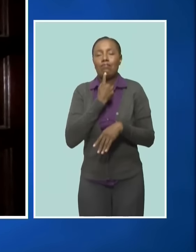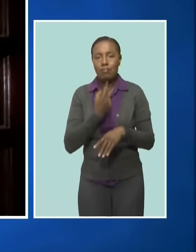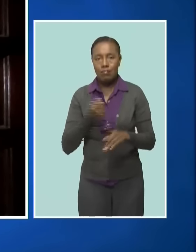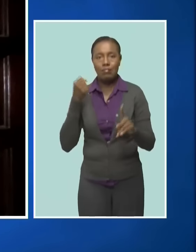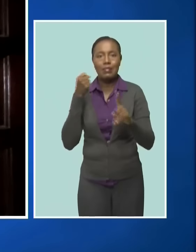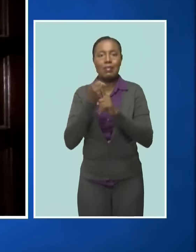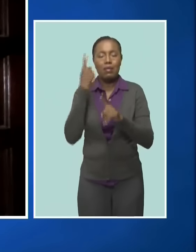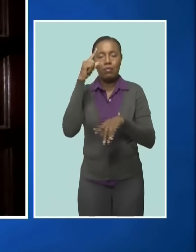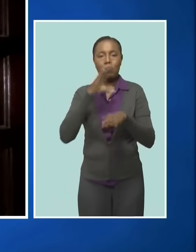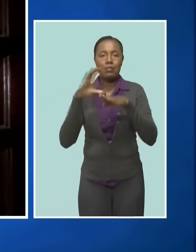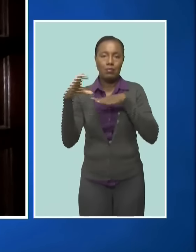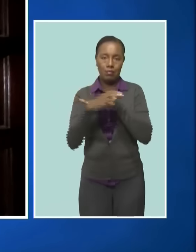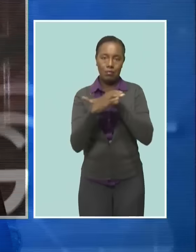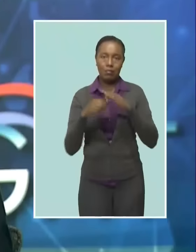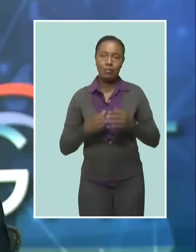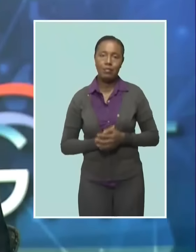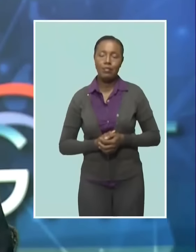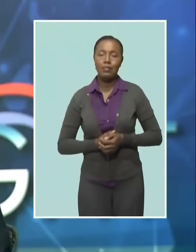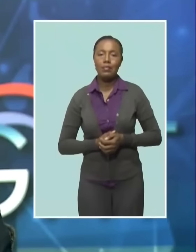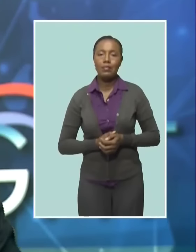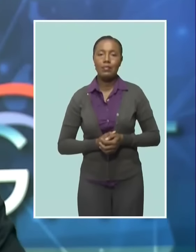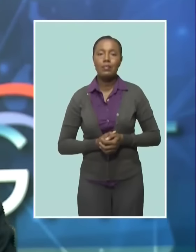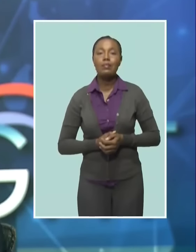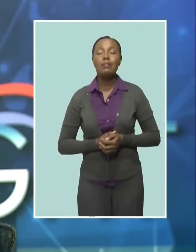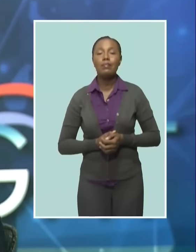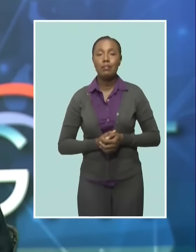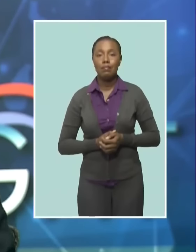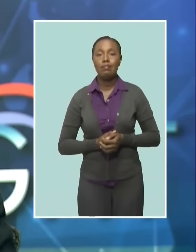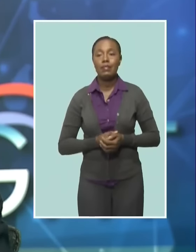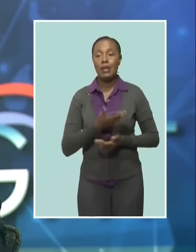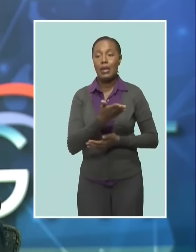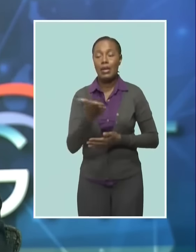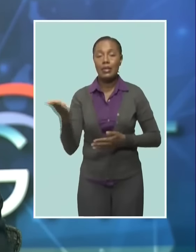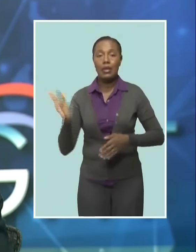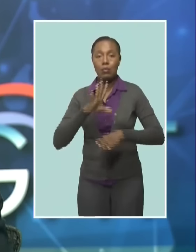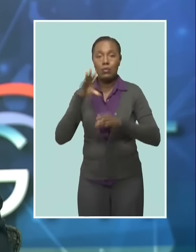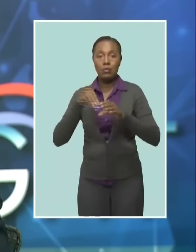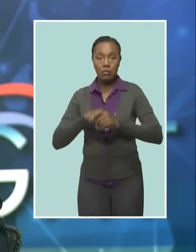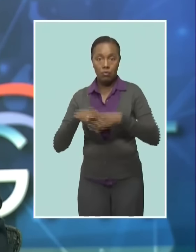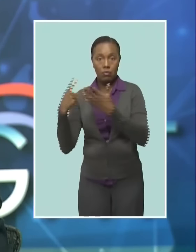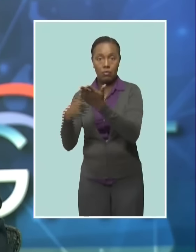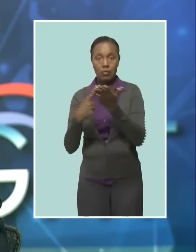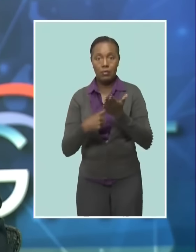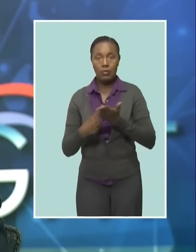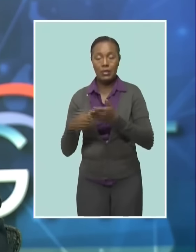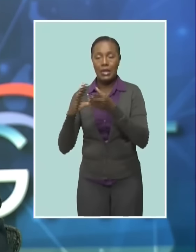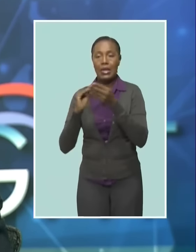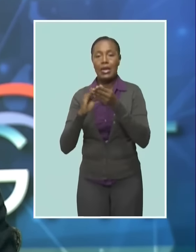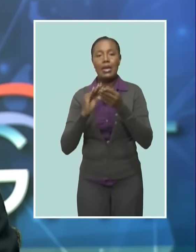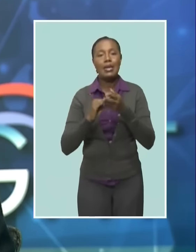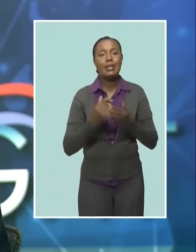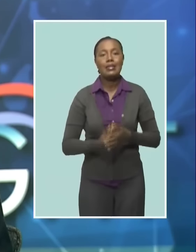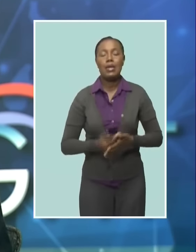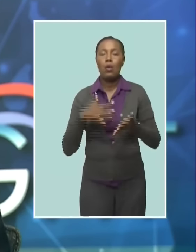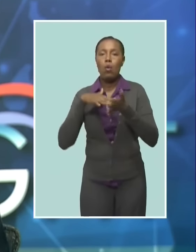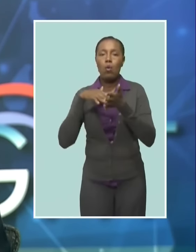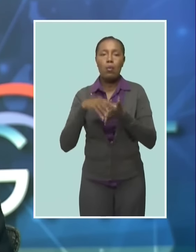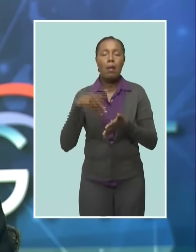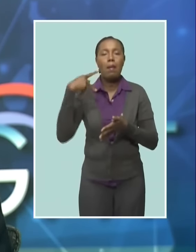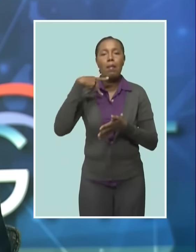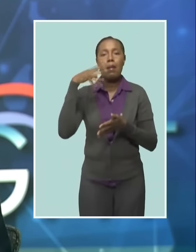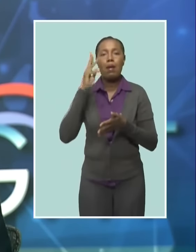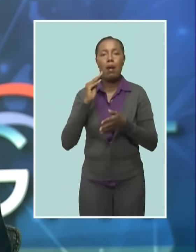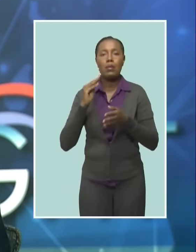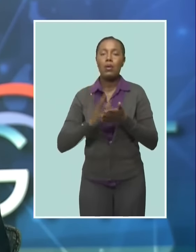ramifications for the Caribbean. The panelists also examined what they consider to be weaknesses in the Kamala Harris